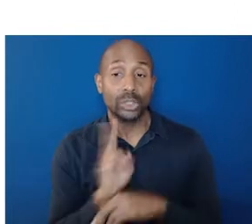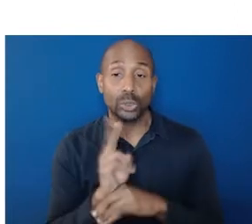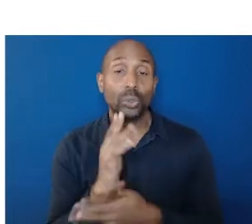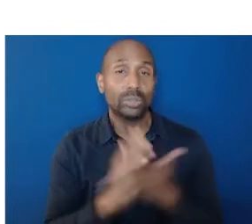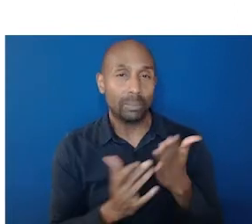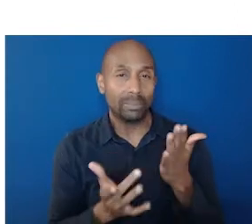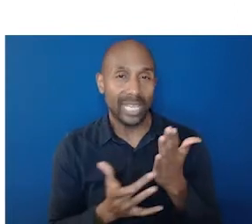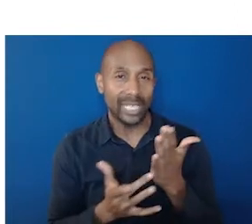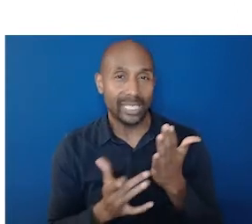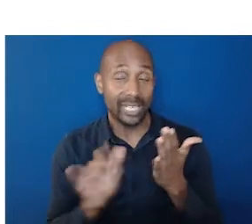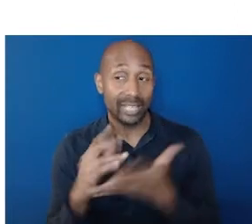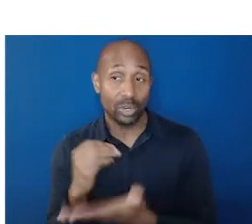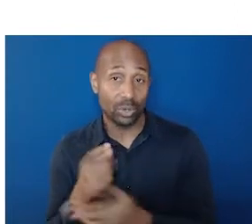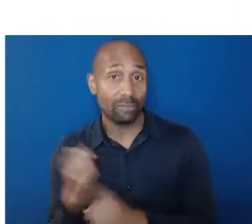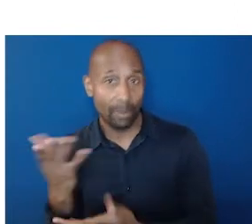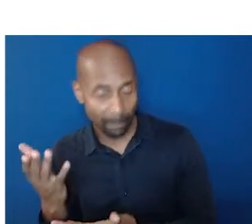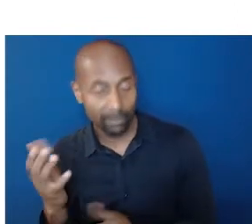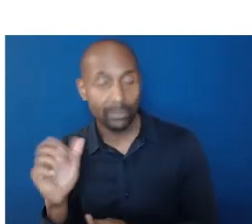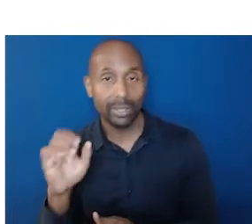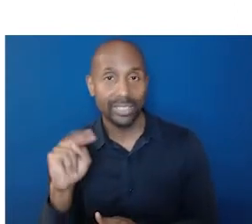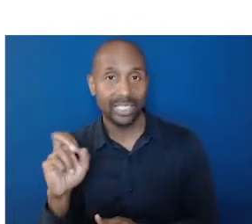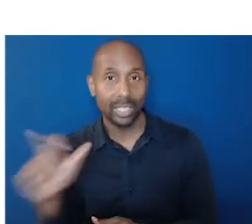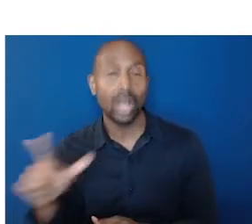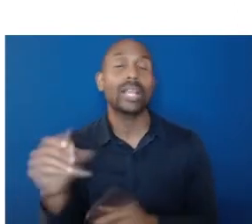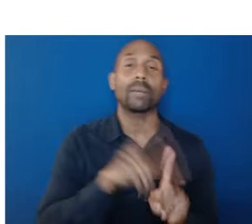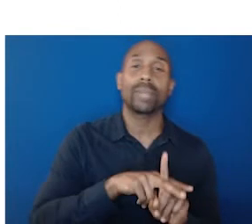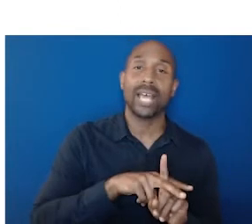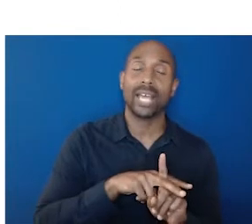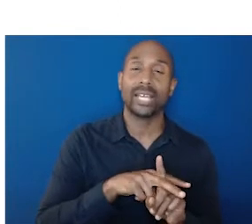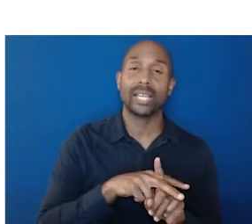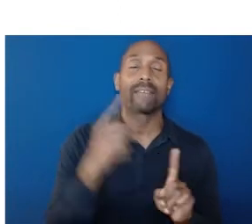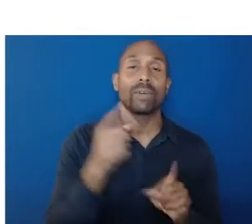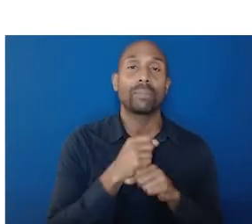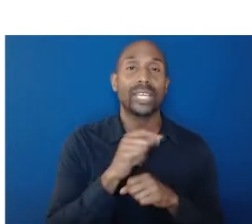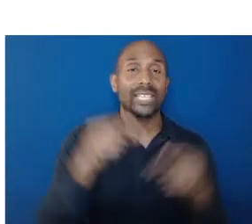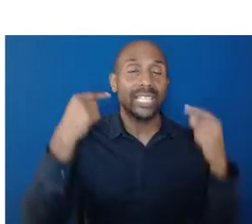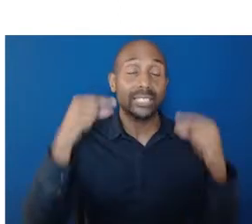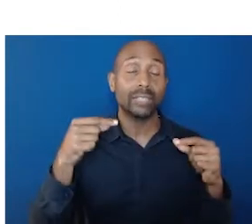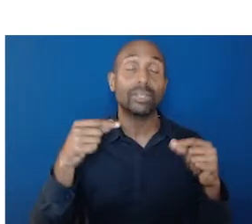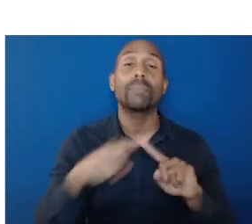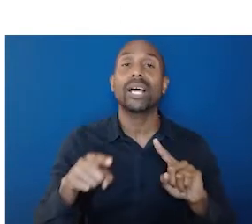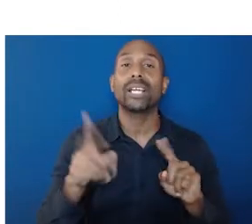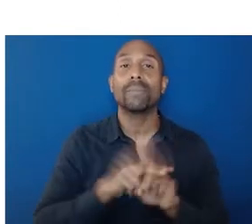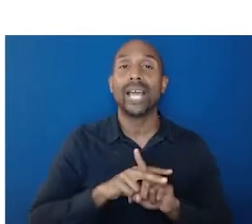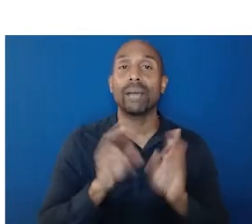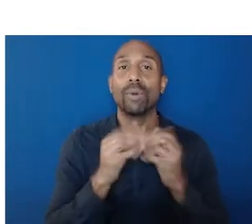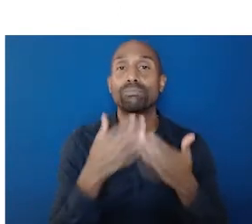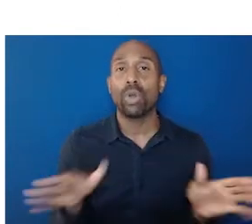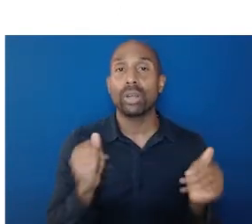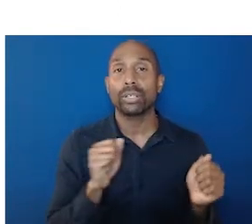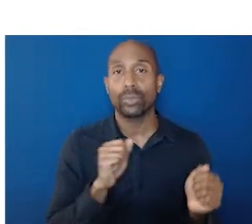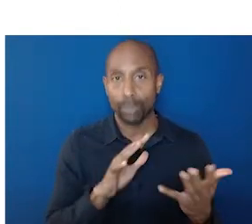to take some of the techniques I learned and apply them in very, very broad ways. And